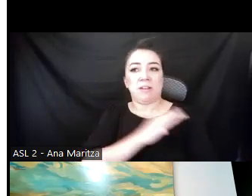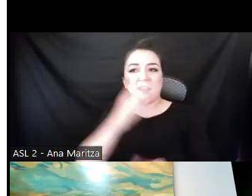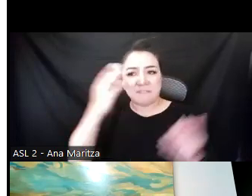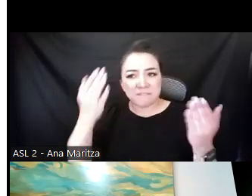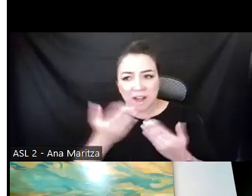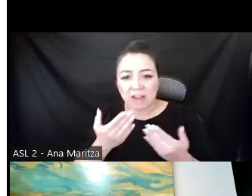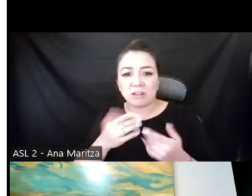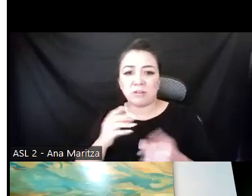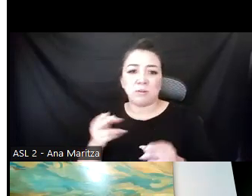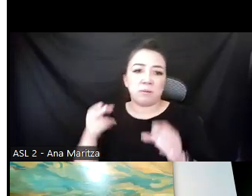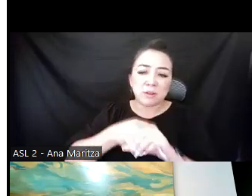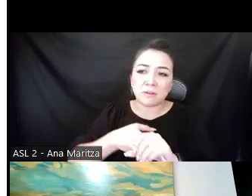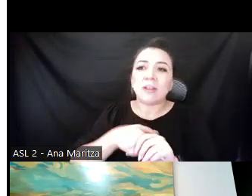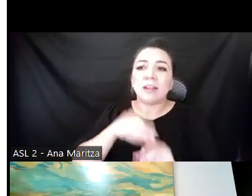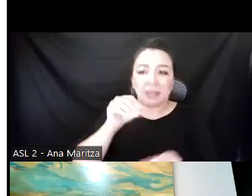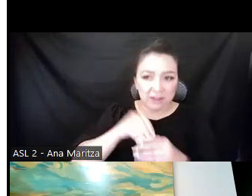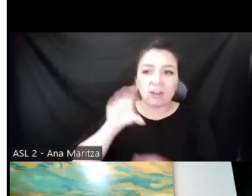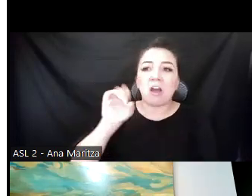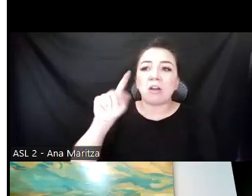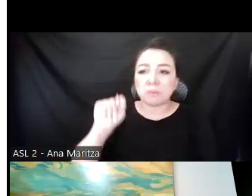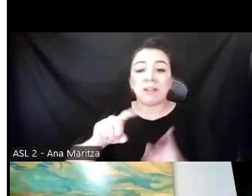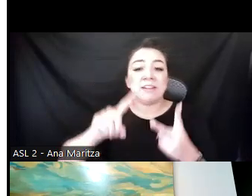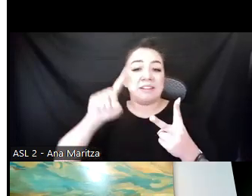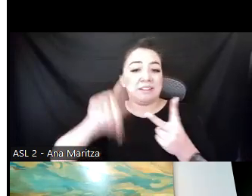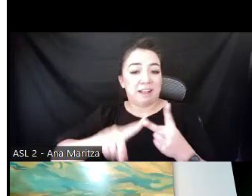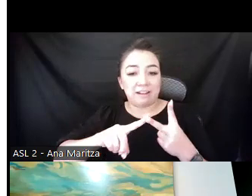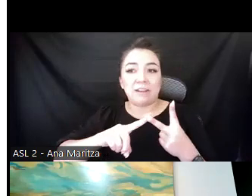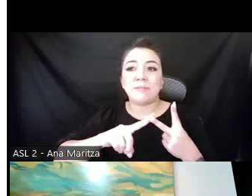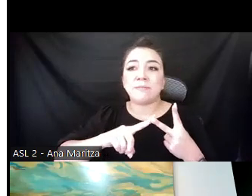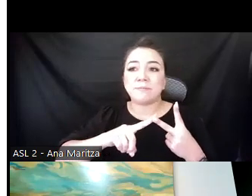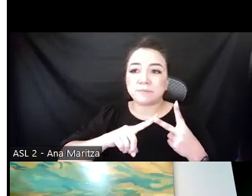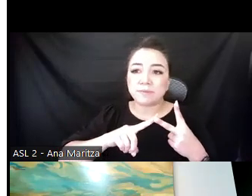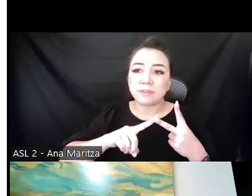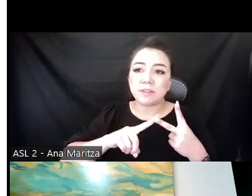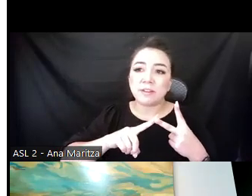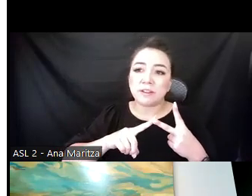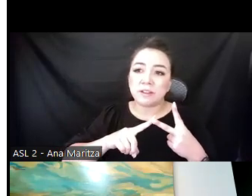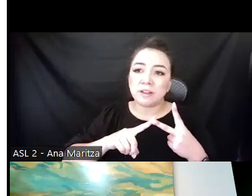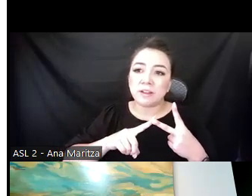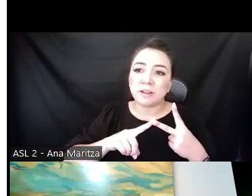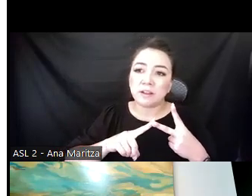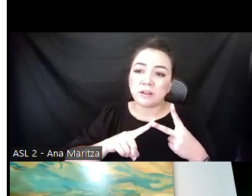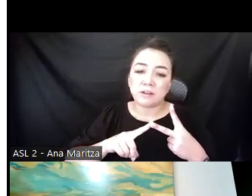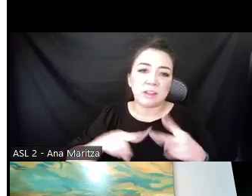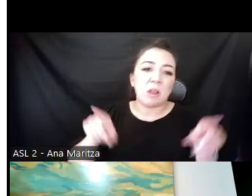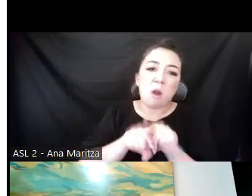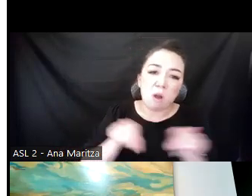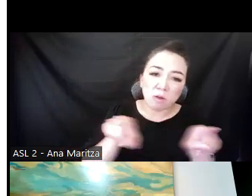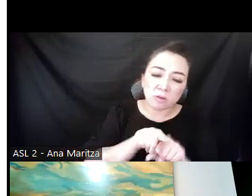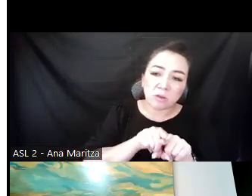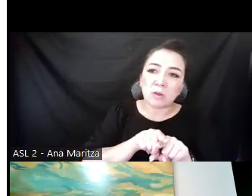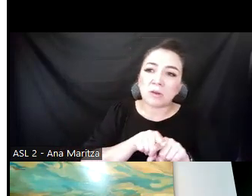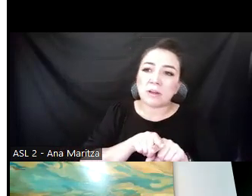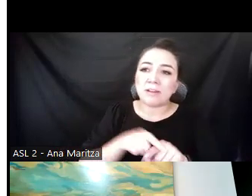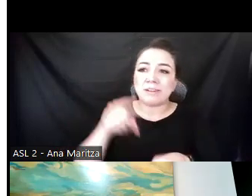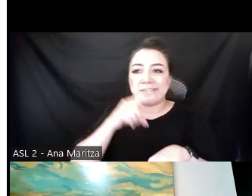to participate in October. And second, it is also a time